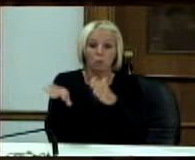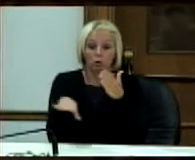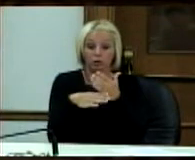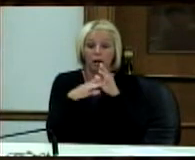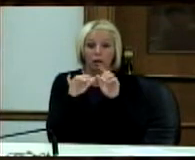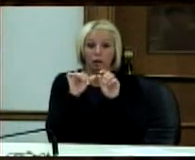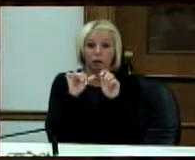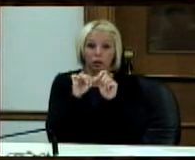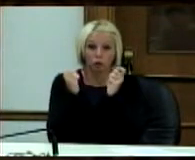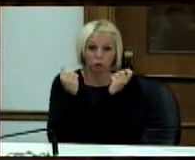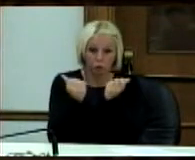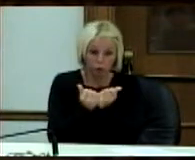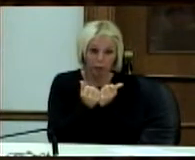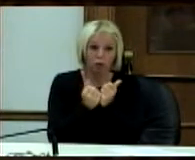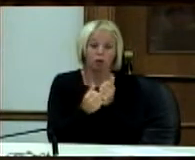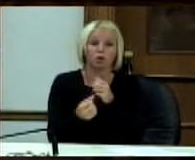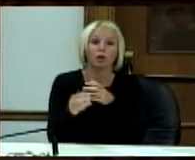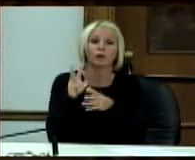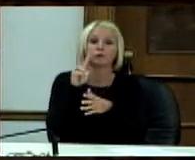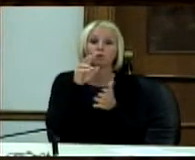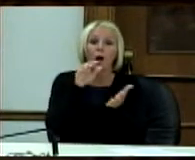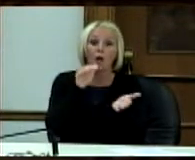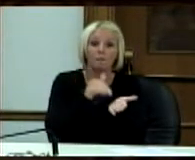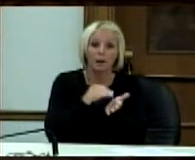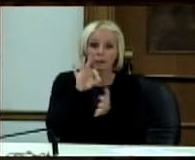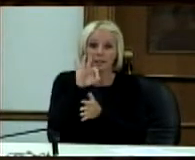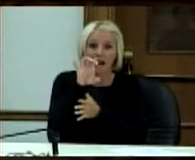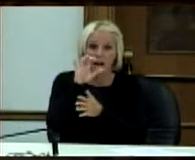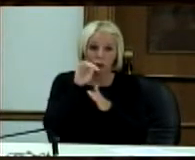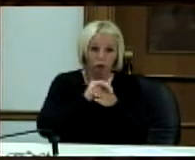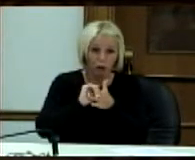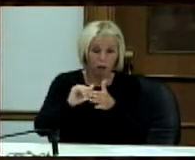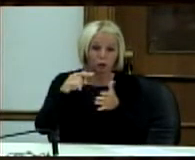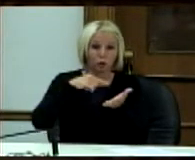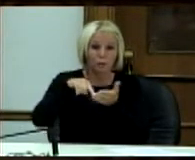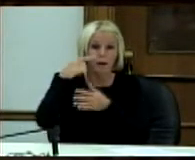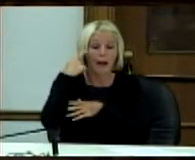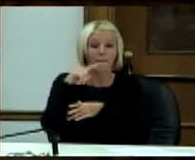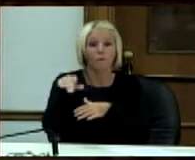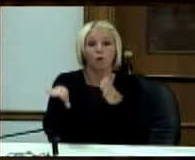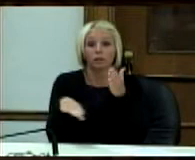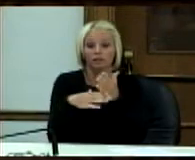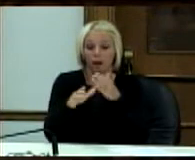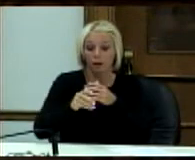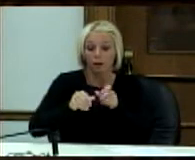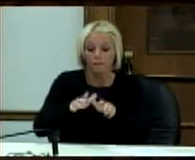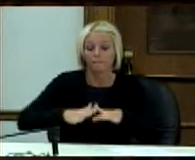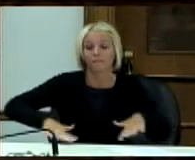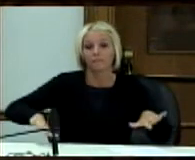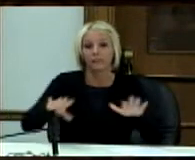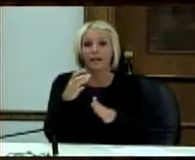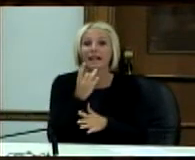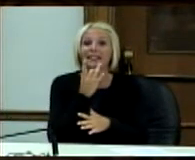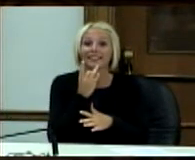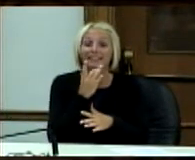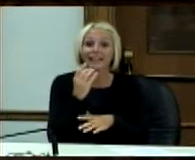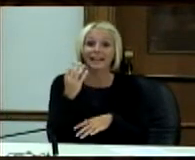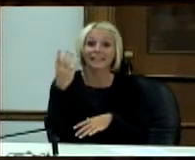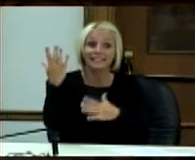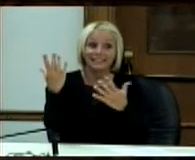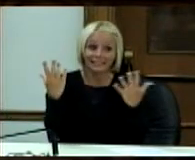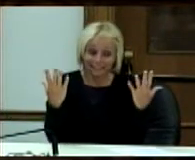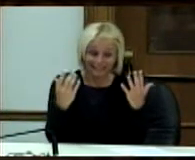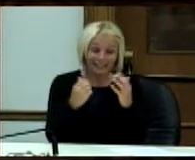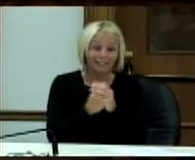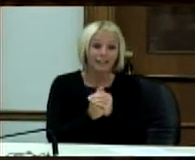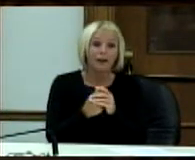Soccer Association in the amount of $12,900 to pay for soccer field lights. From the